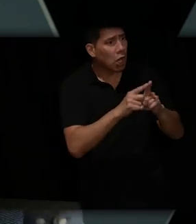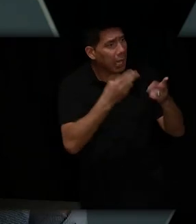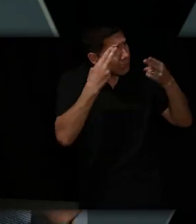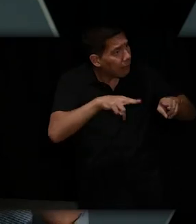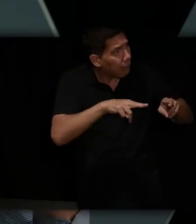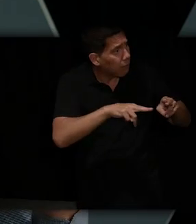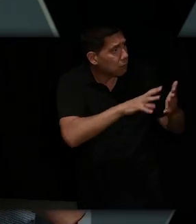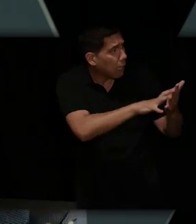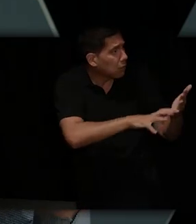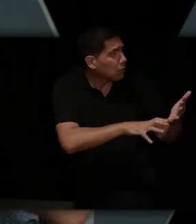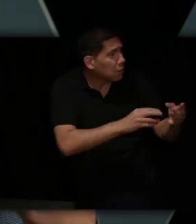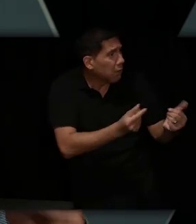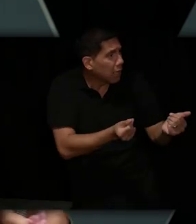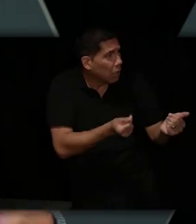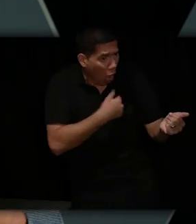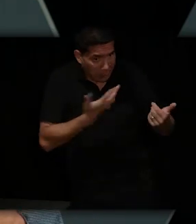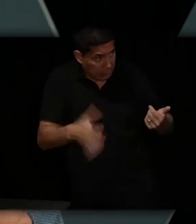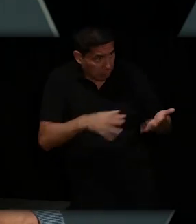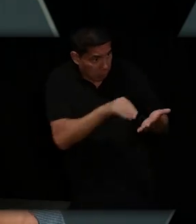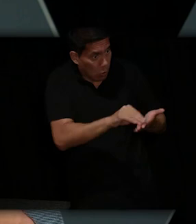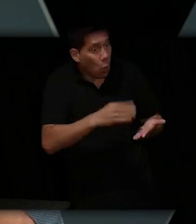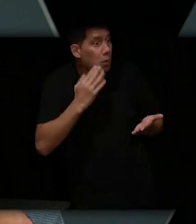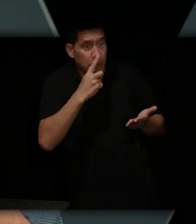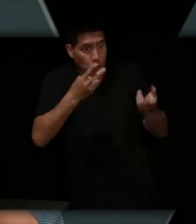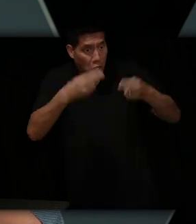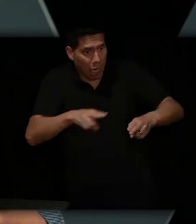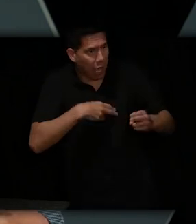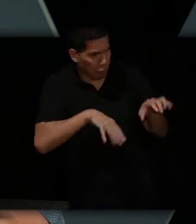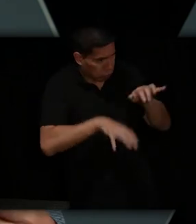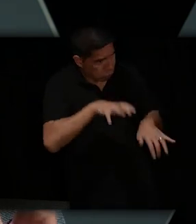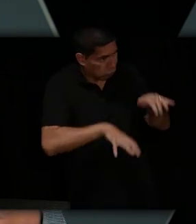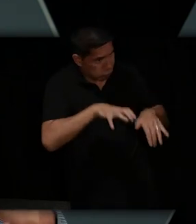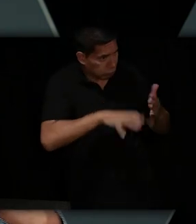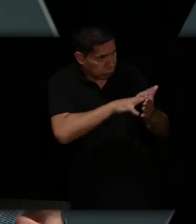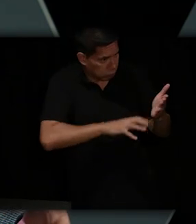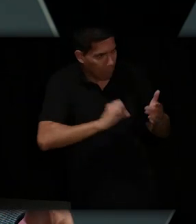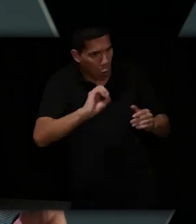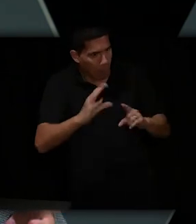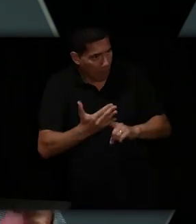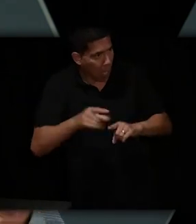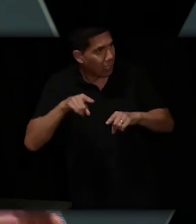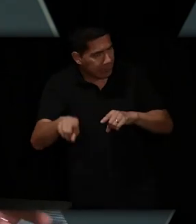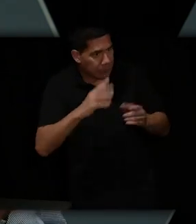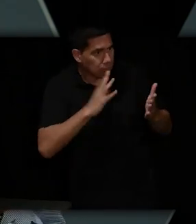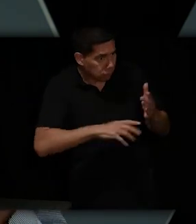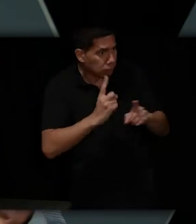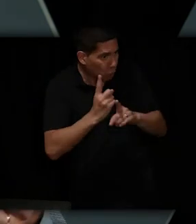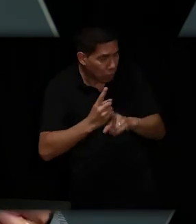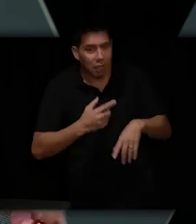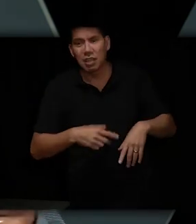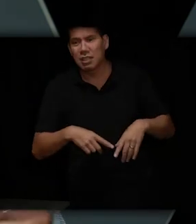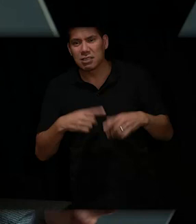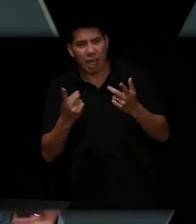That was a big thing I did. When people died, I wrote a lot of Obama's statements, op-eds, random stuff like